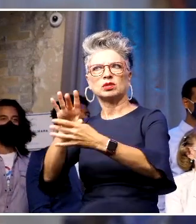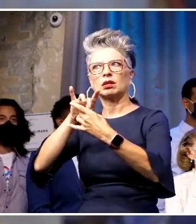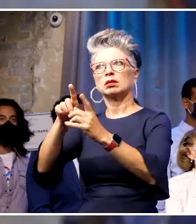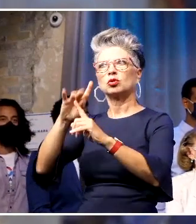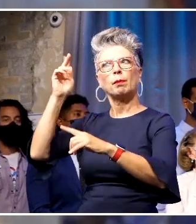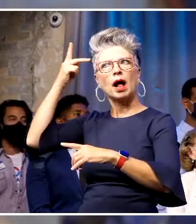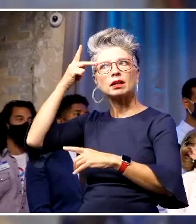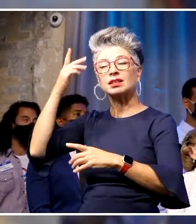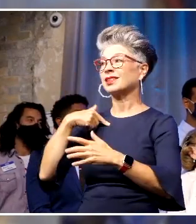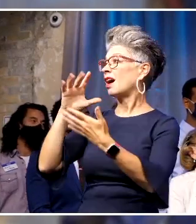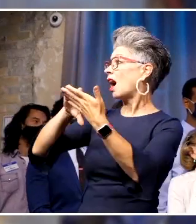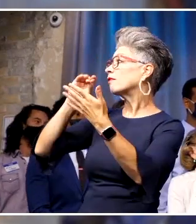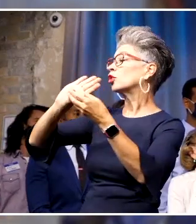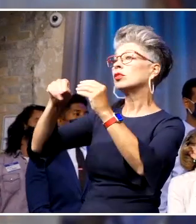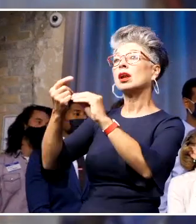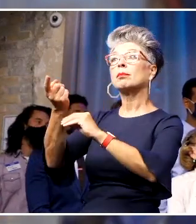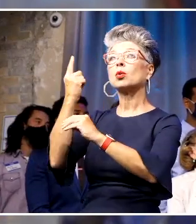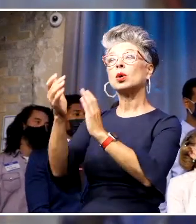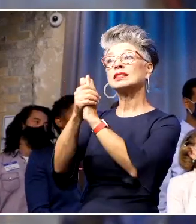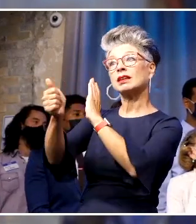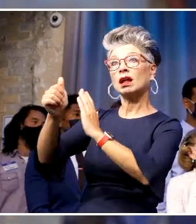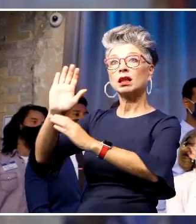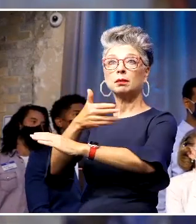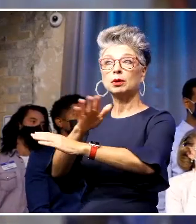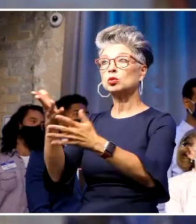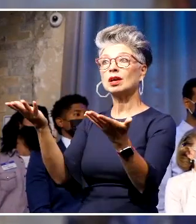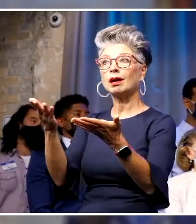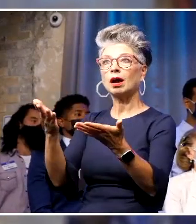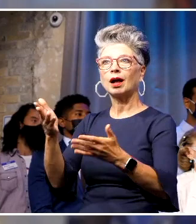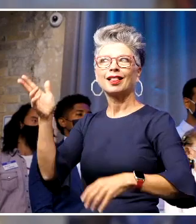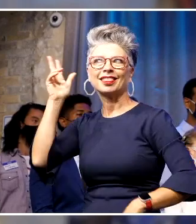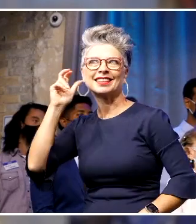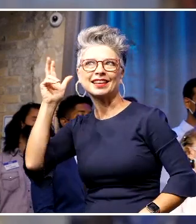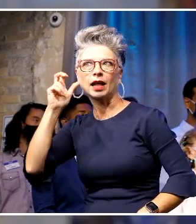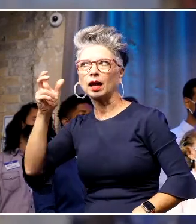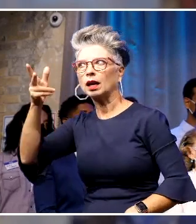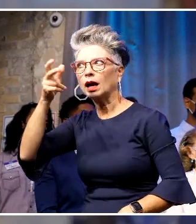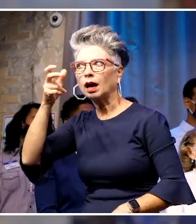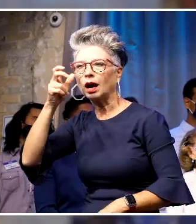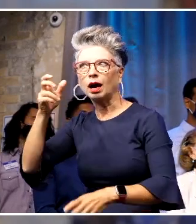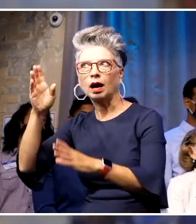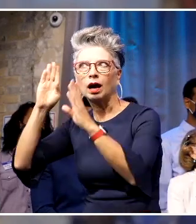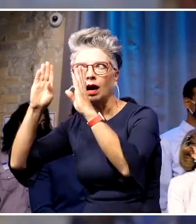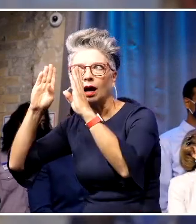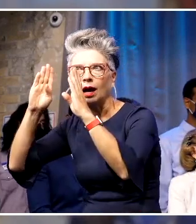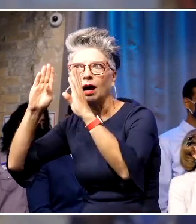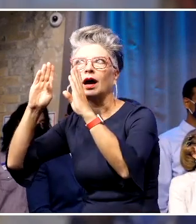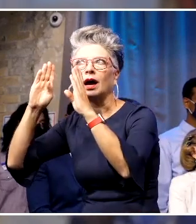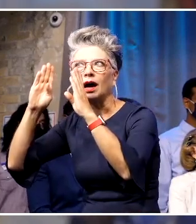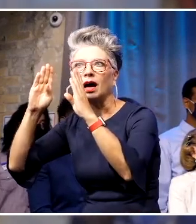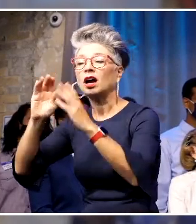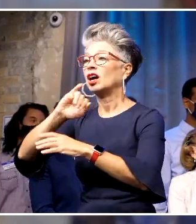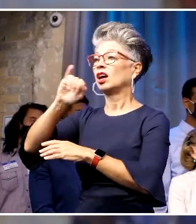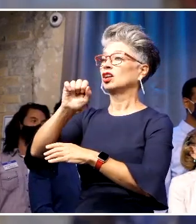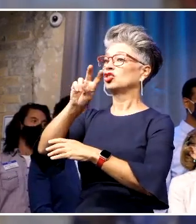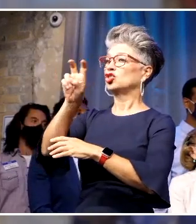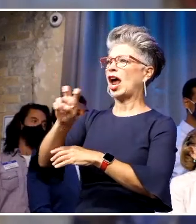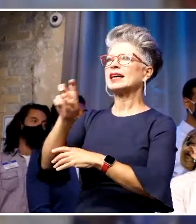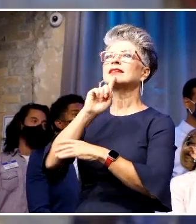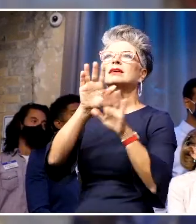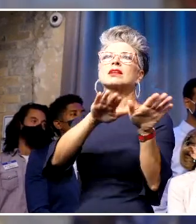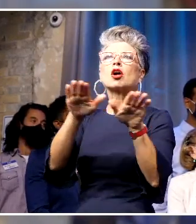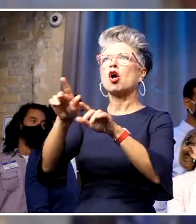that the number one skill in playing music is listening. Jazz is a call and response art form, just